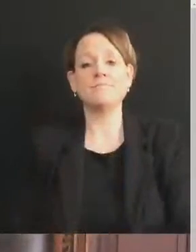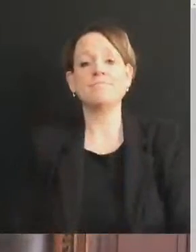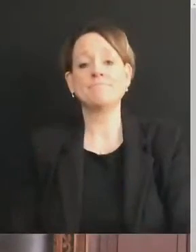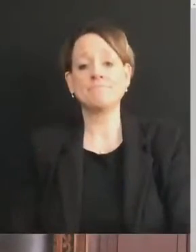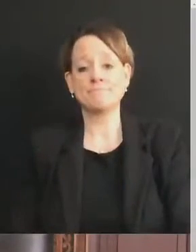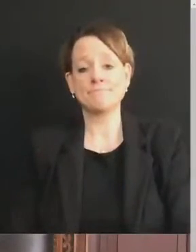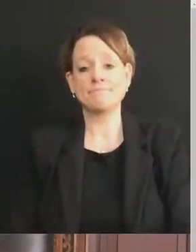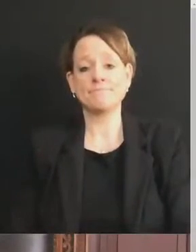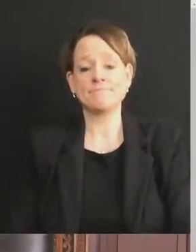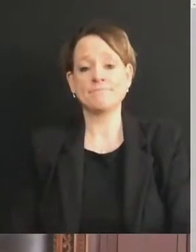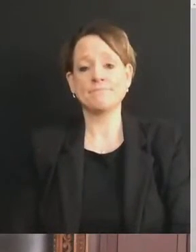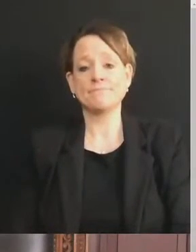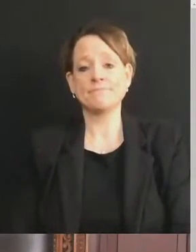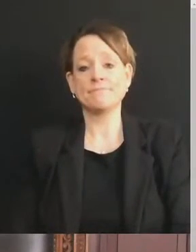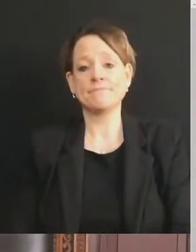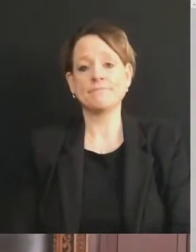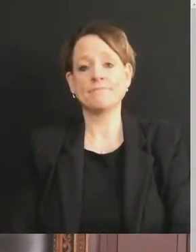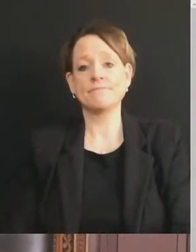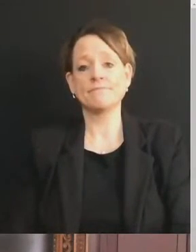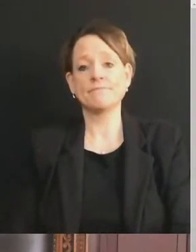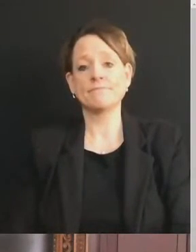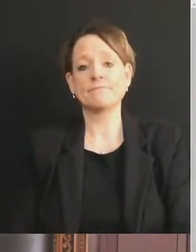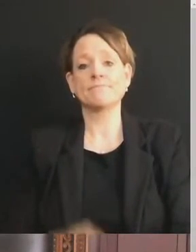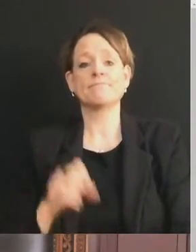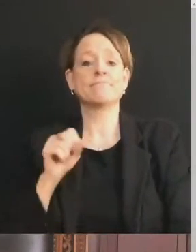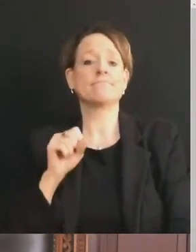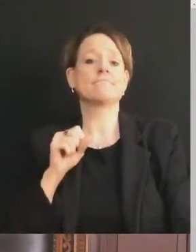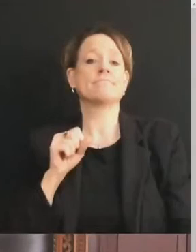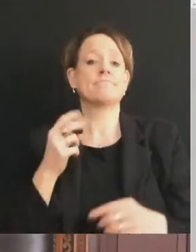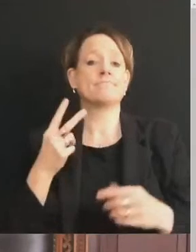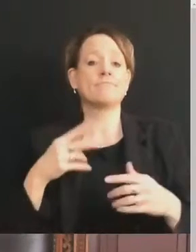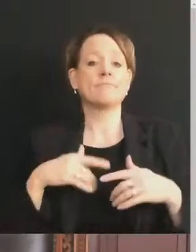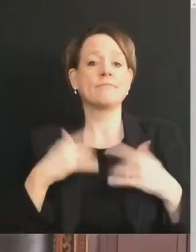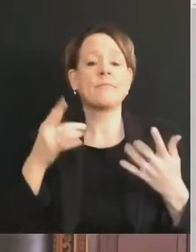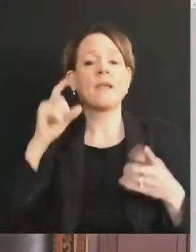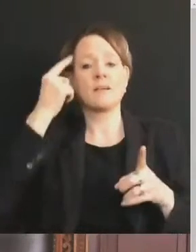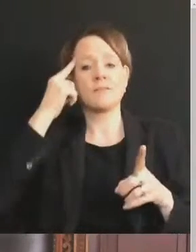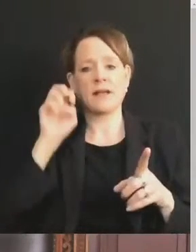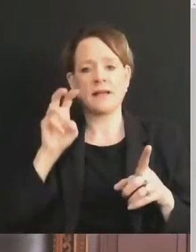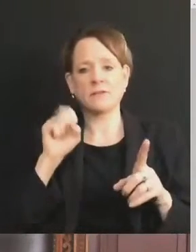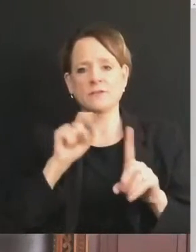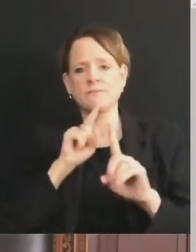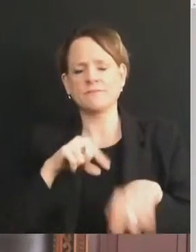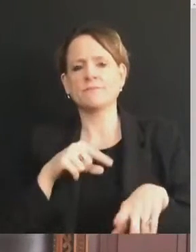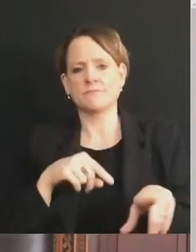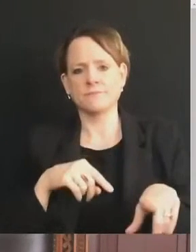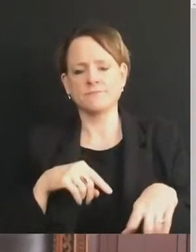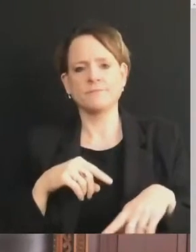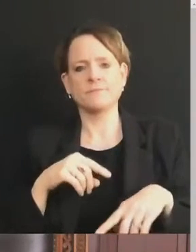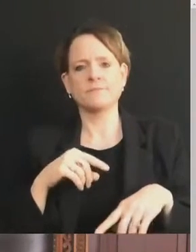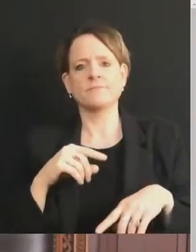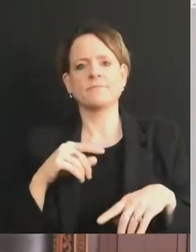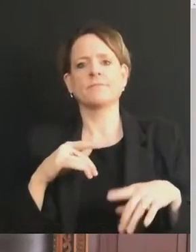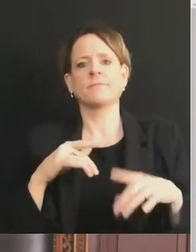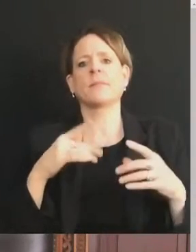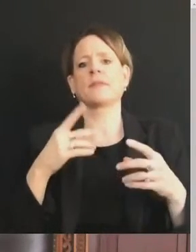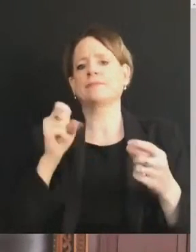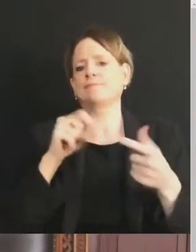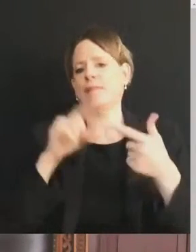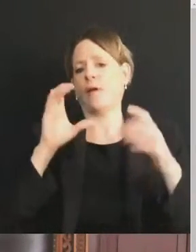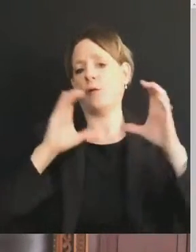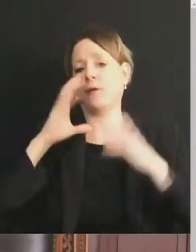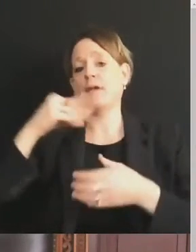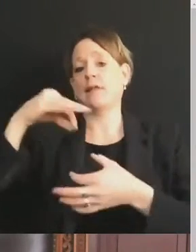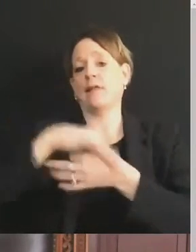I'll start with the election. I mentioned this before. Obviously, it's an important piece of our democracy. We want people to participate in